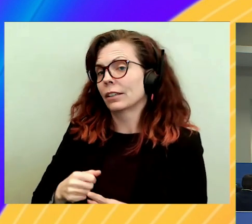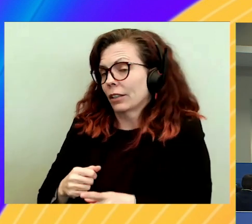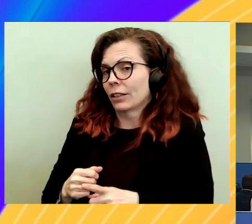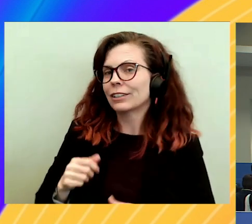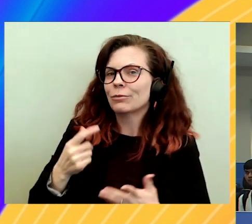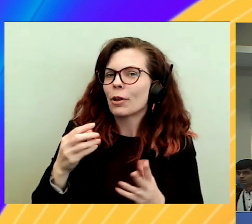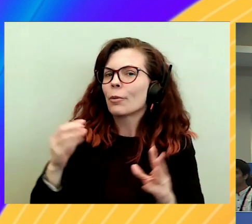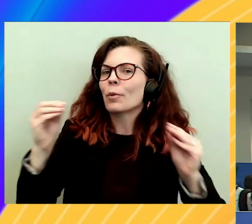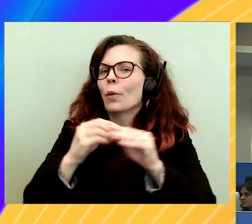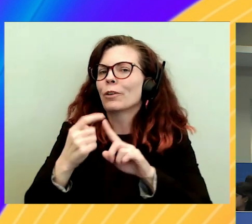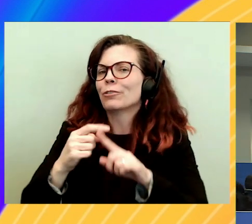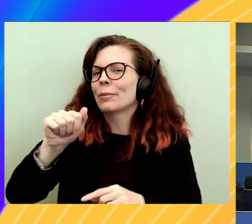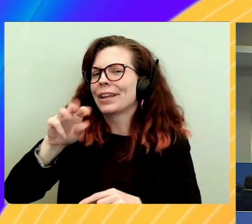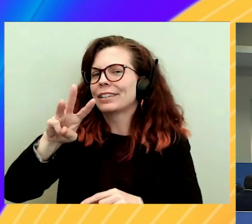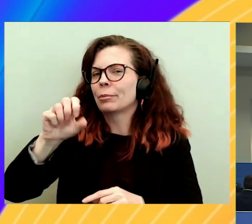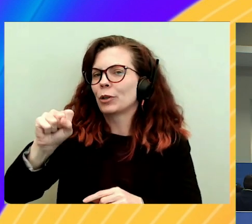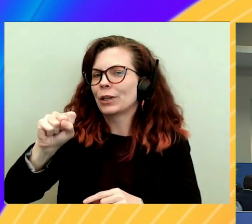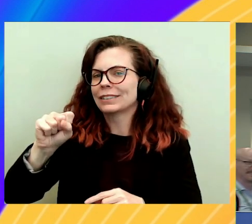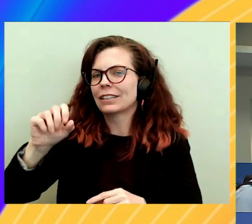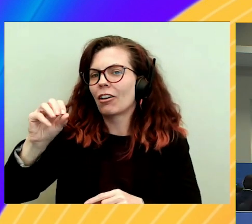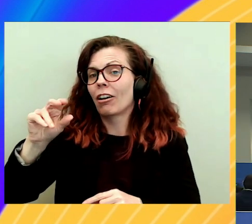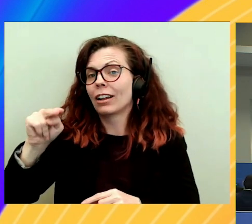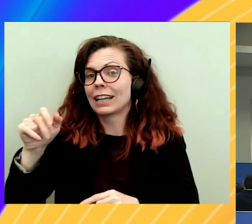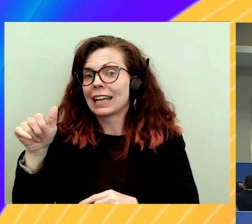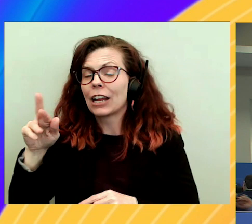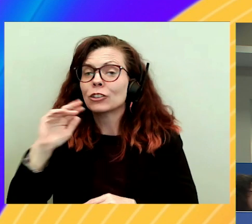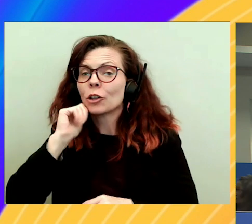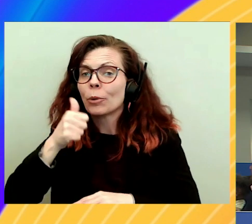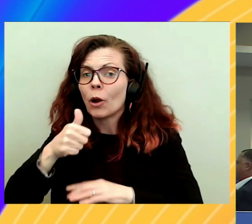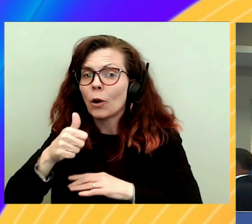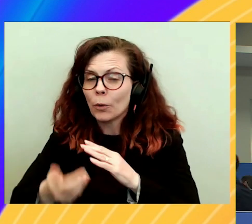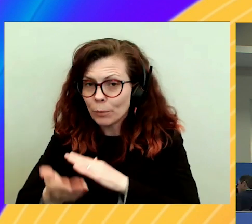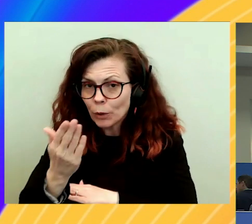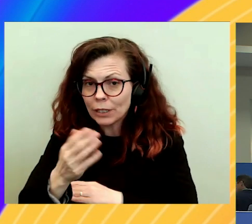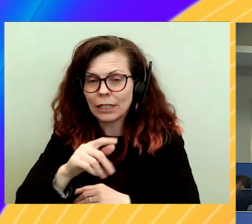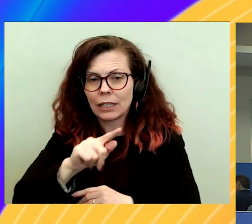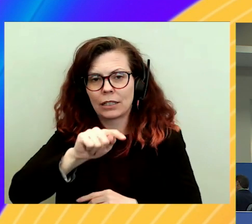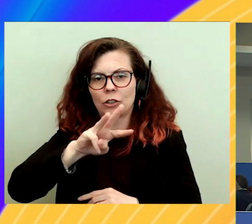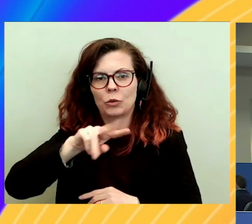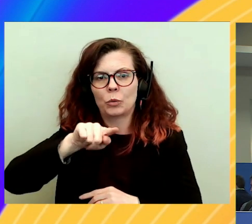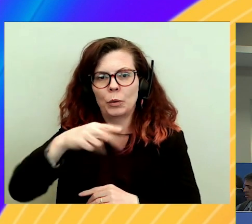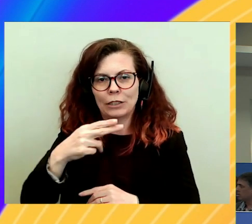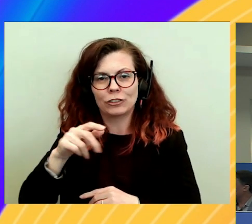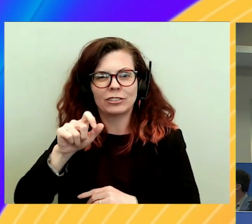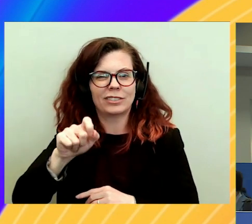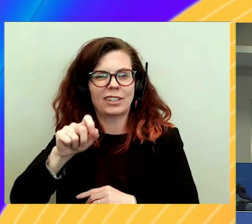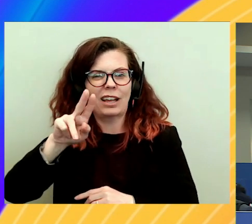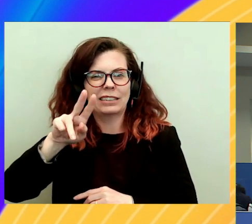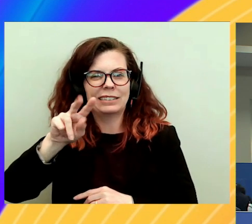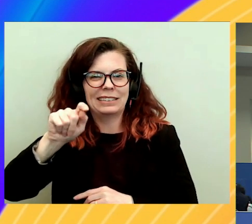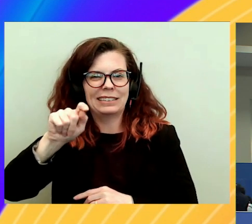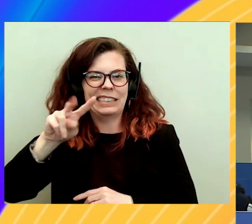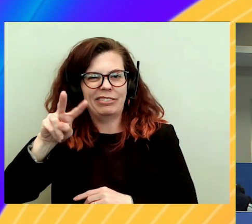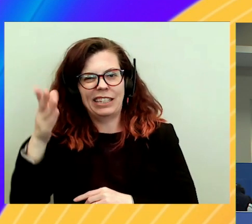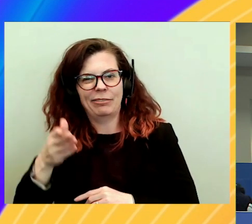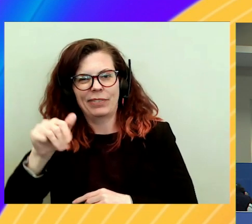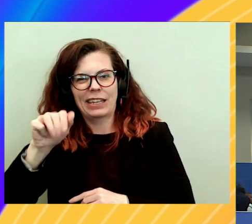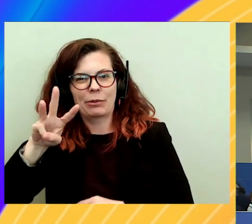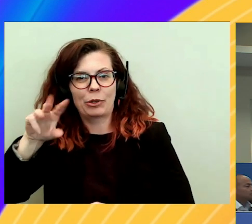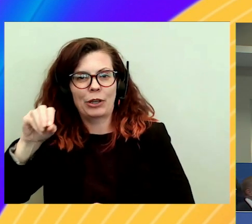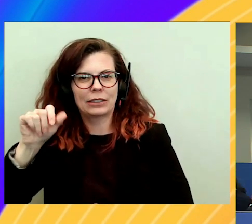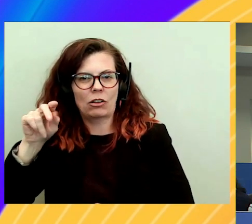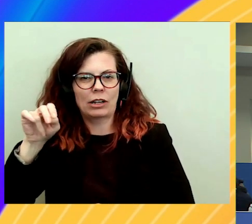Air tomorrow morning on twitch.tv/AWS On Air. Give us a follow there. Live from the Washington, D.C.